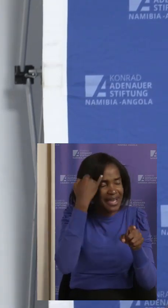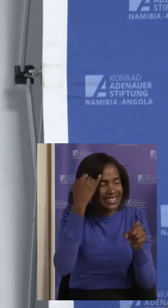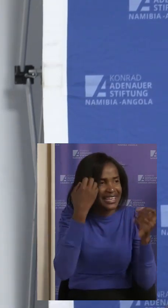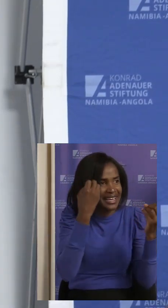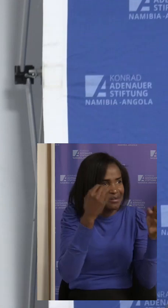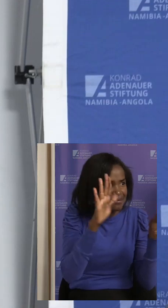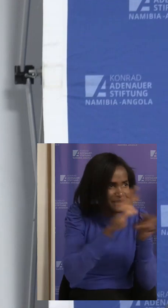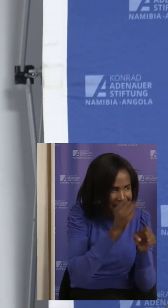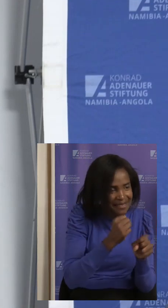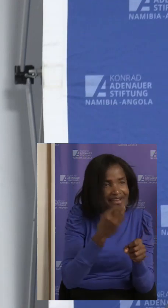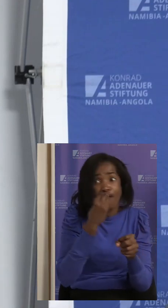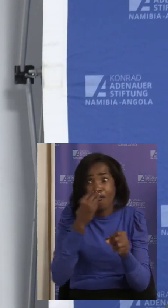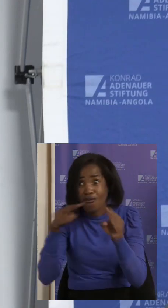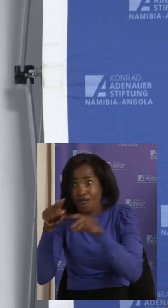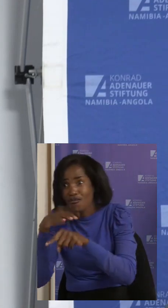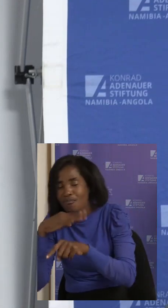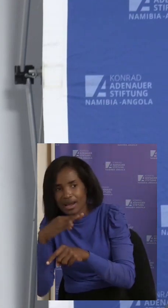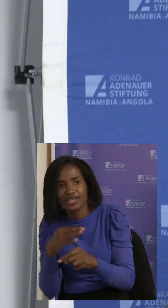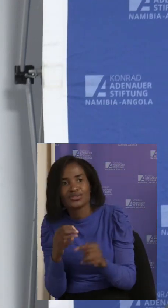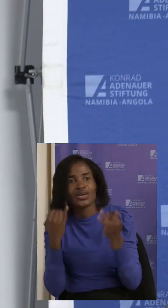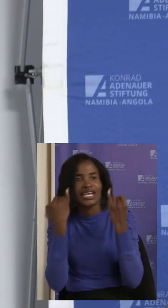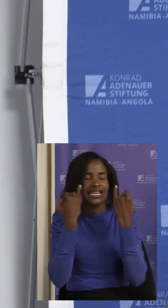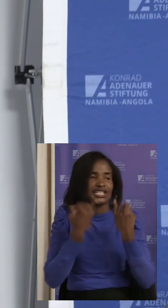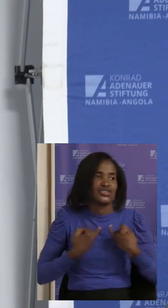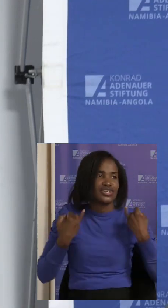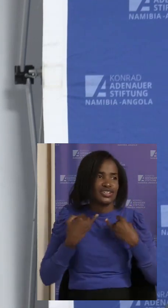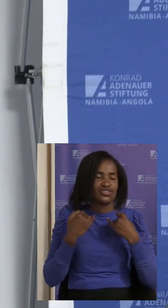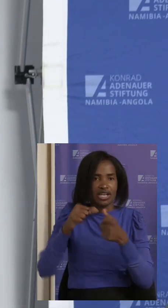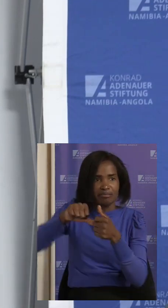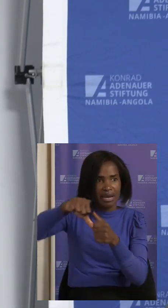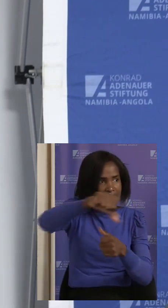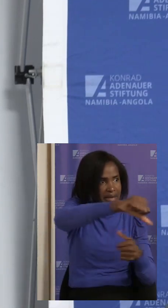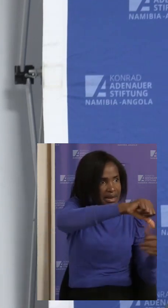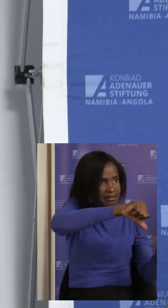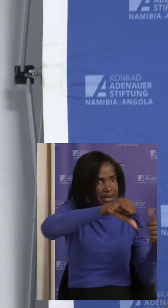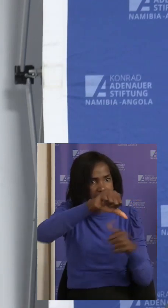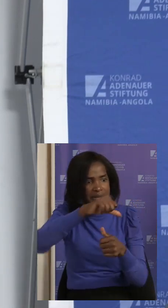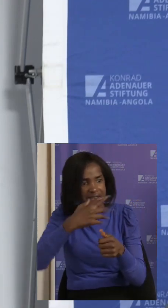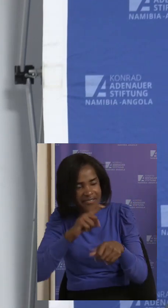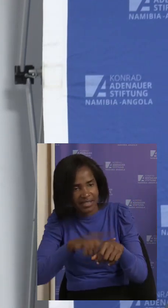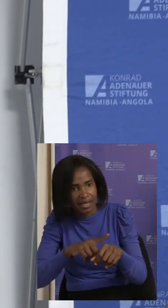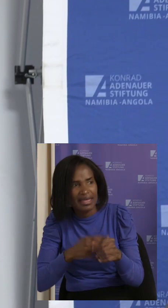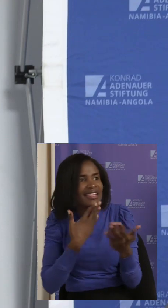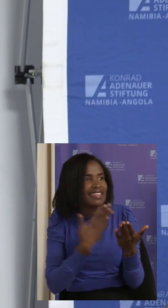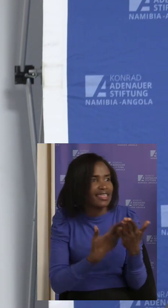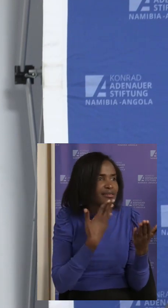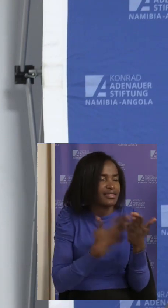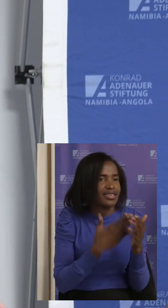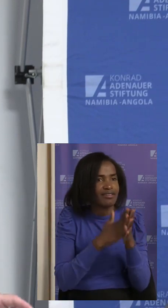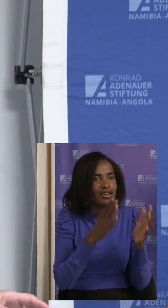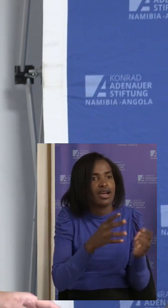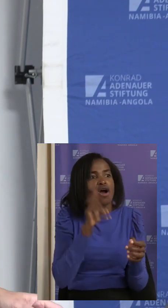And yeah, enjoy also the time for networking if time still allows. And I thank you very much, and